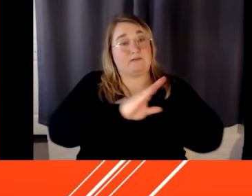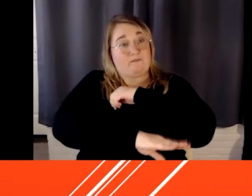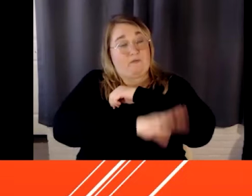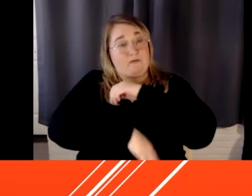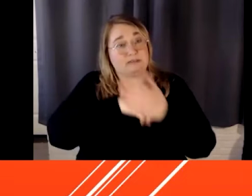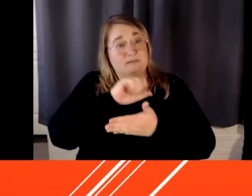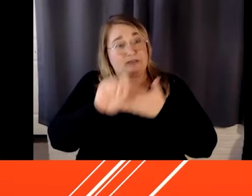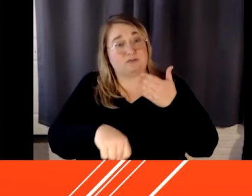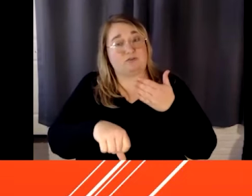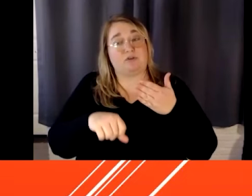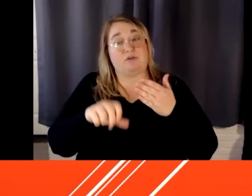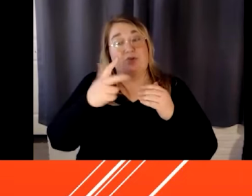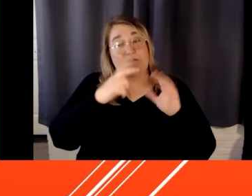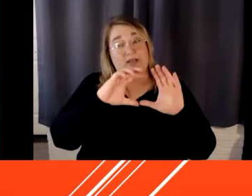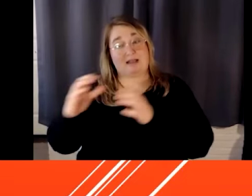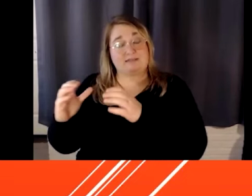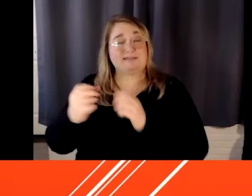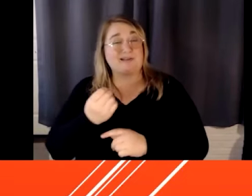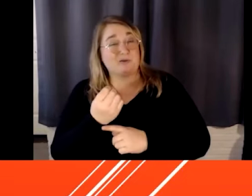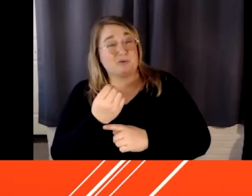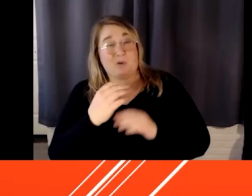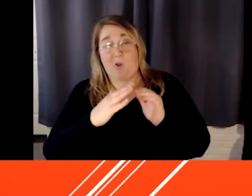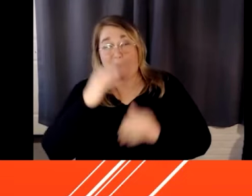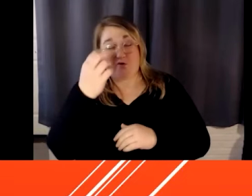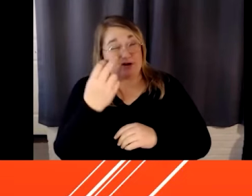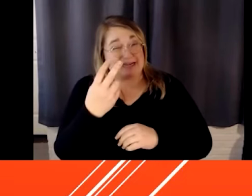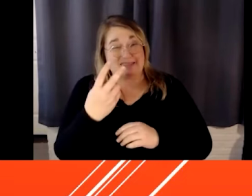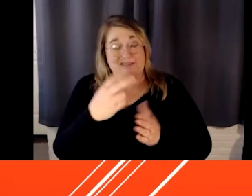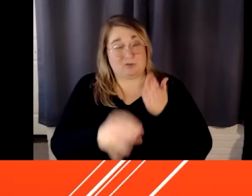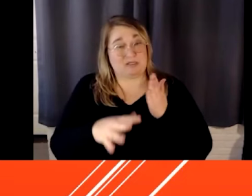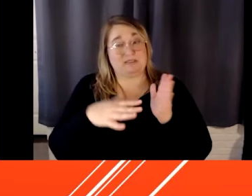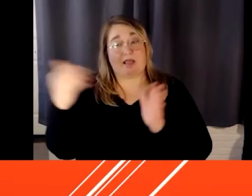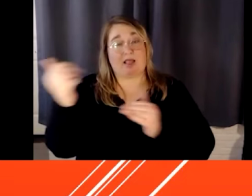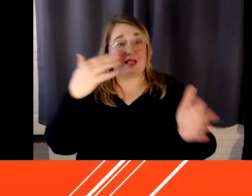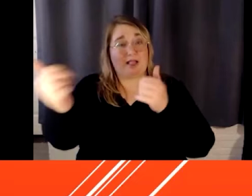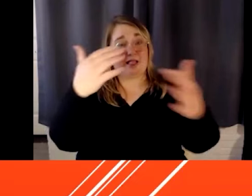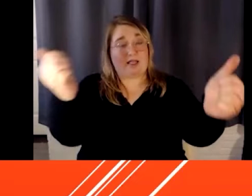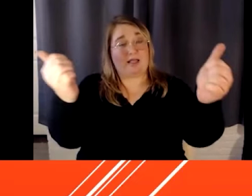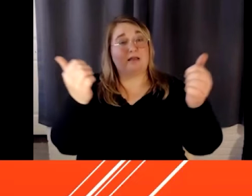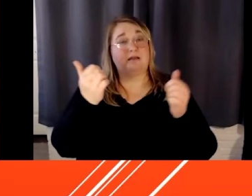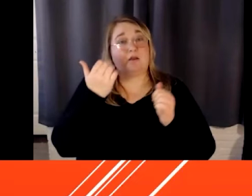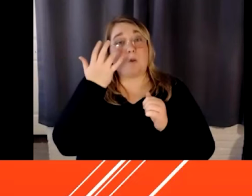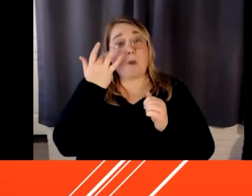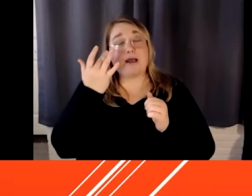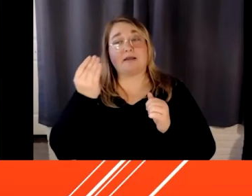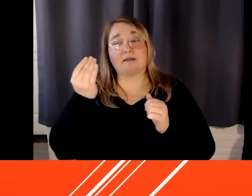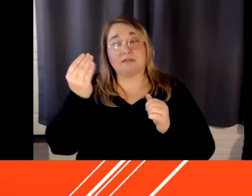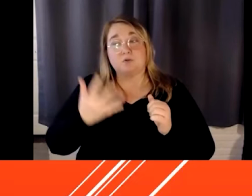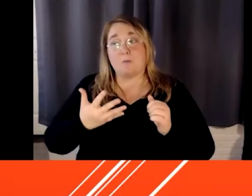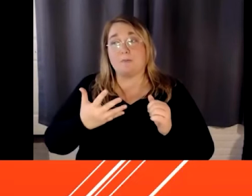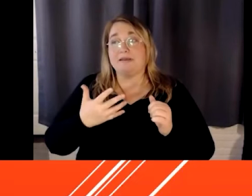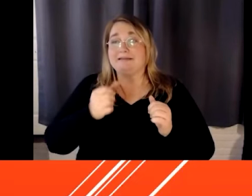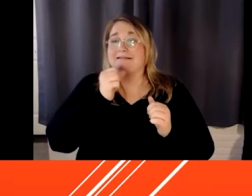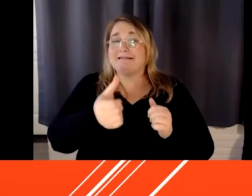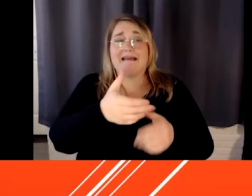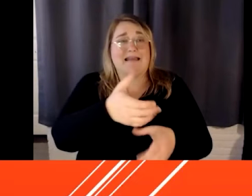dozen students. Mhm. And most of them told me they're leaving because they didn't get anything out of the